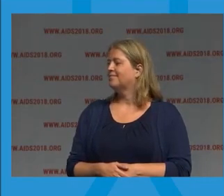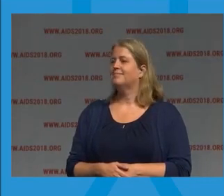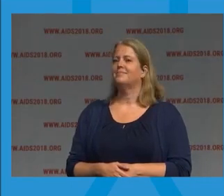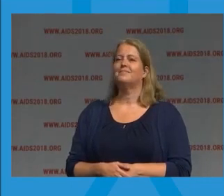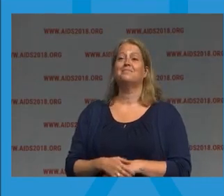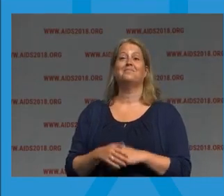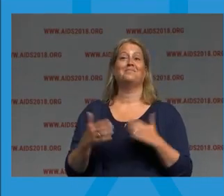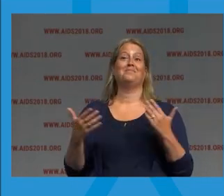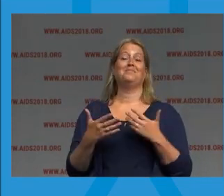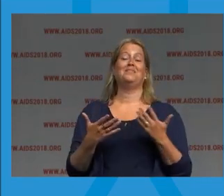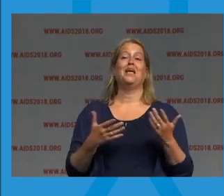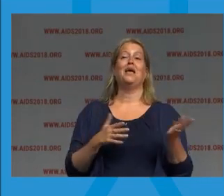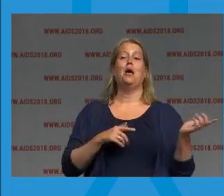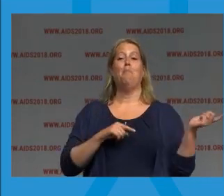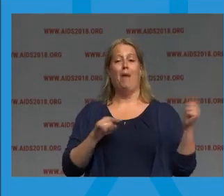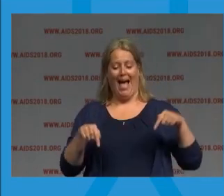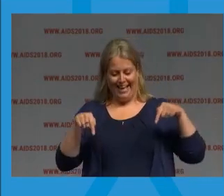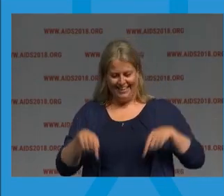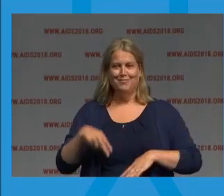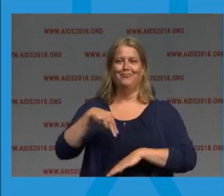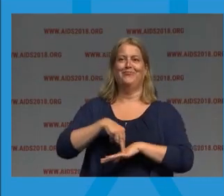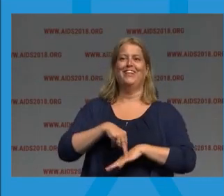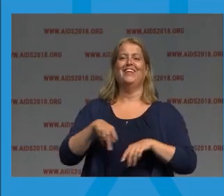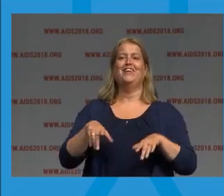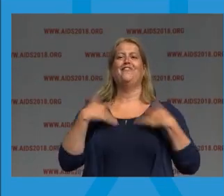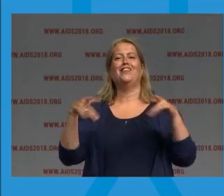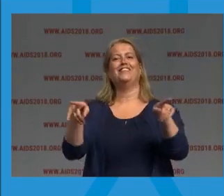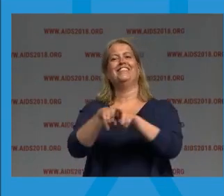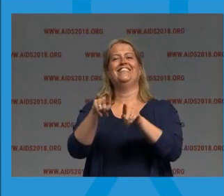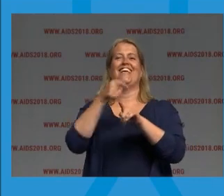It's good to be back here. It feels like yesterday.